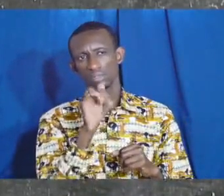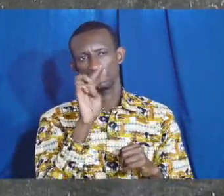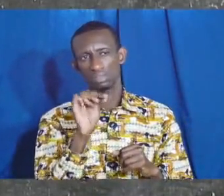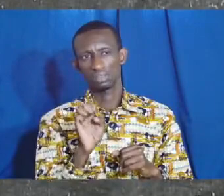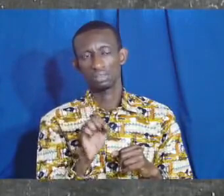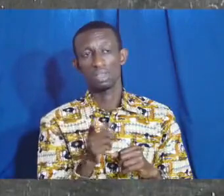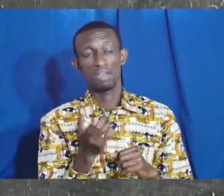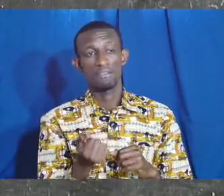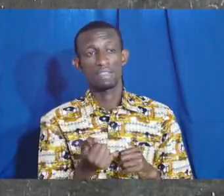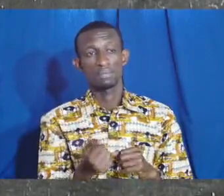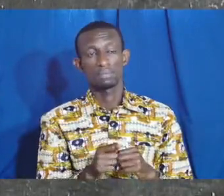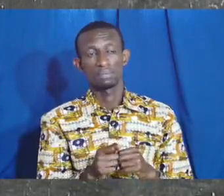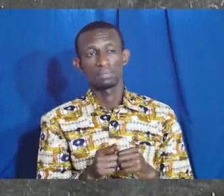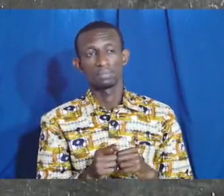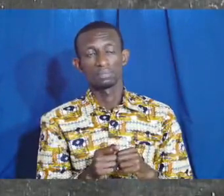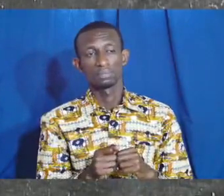substrate specific.